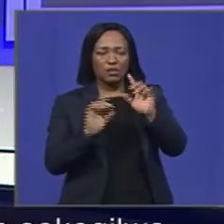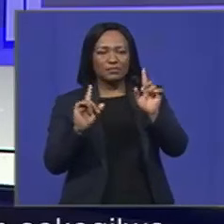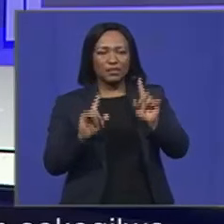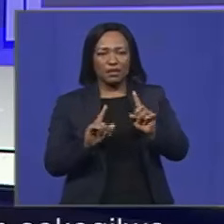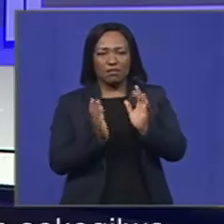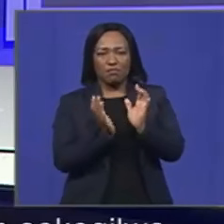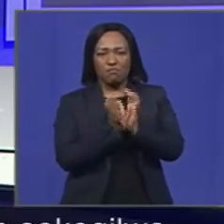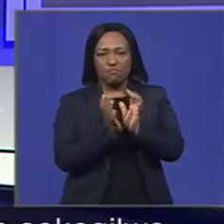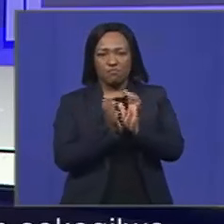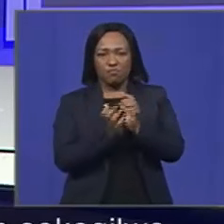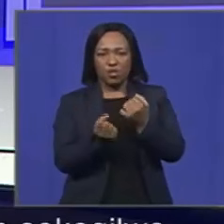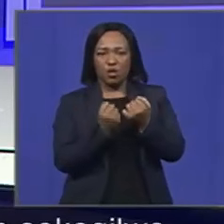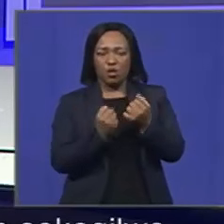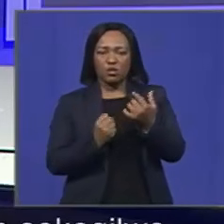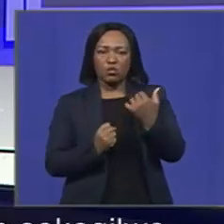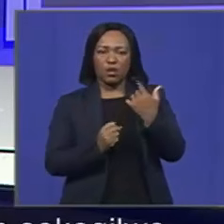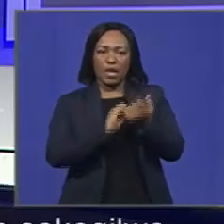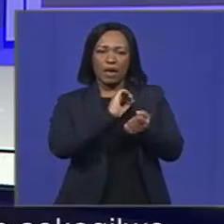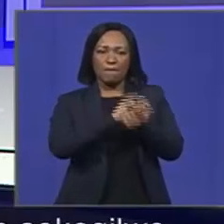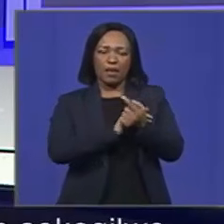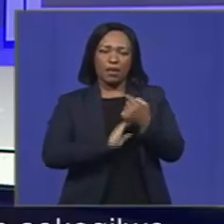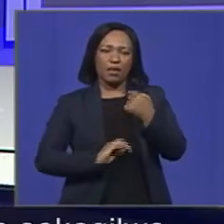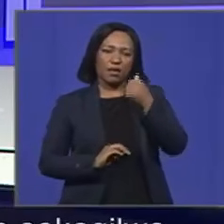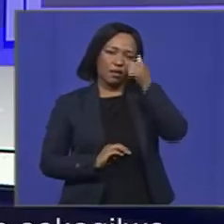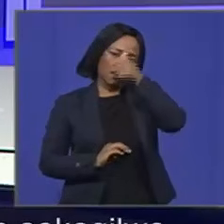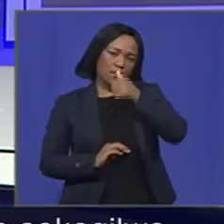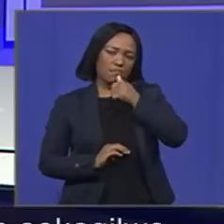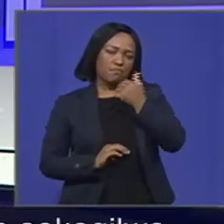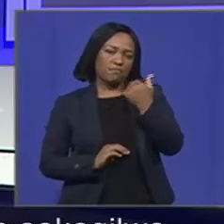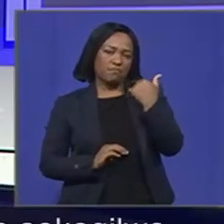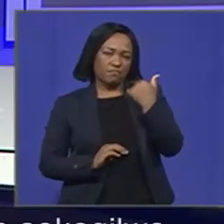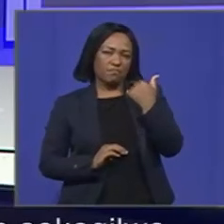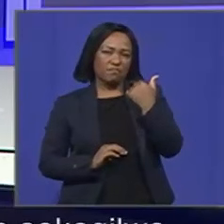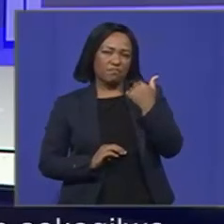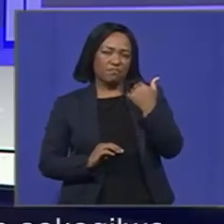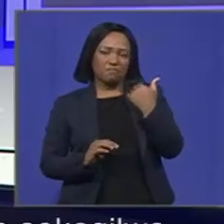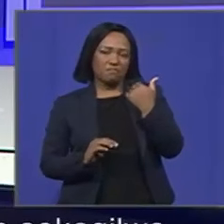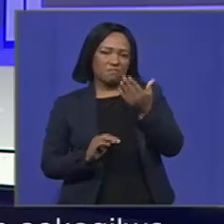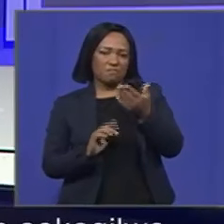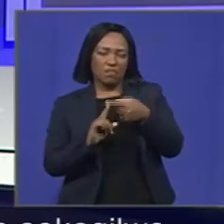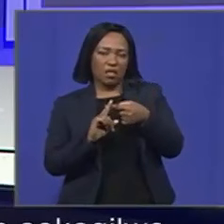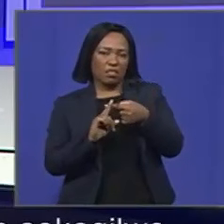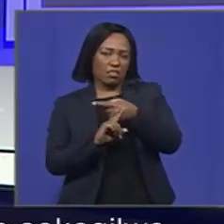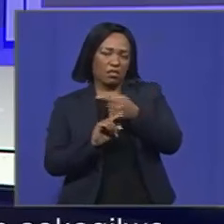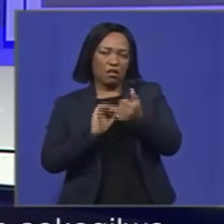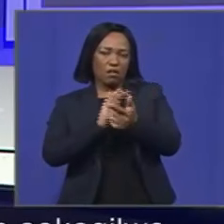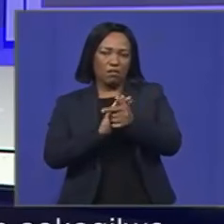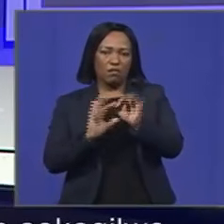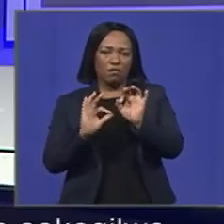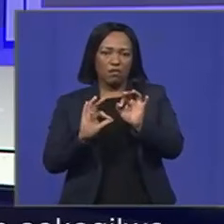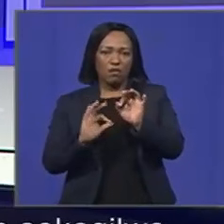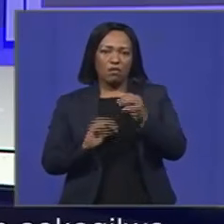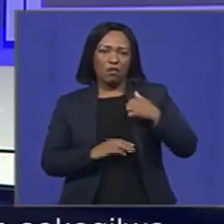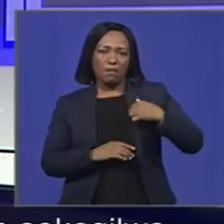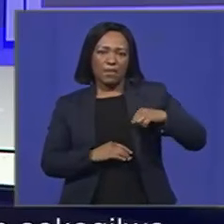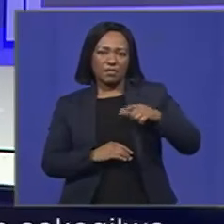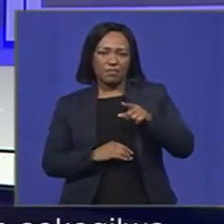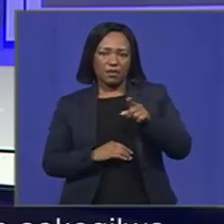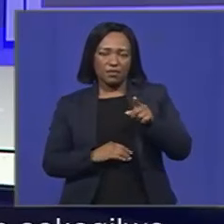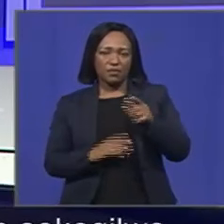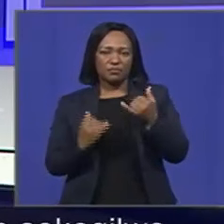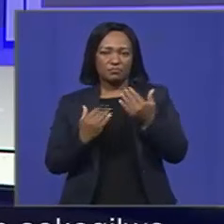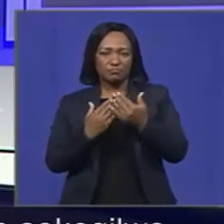ya kgotla e neng e tshwere moranang e sekeng ya fapoga kgotsa e ka seng molaong. Mmasepala o gotlhile seno